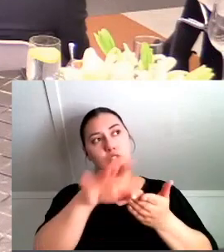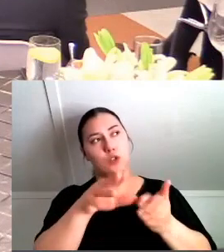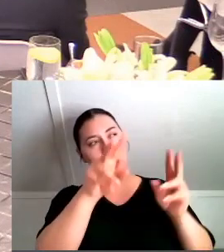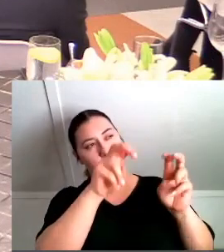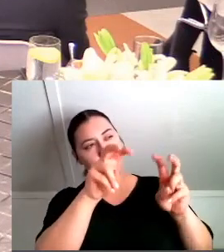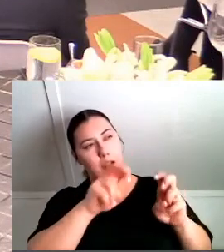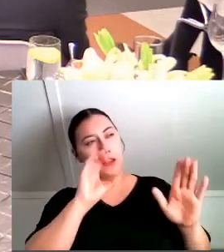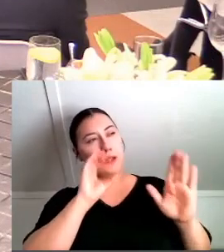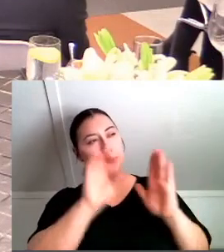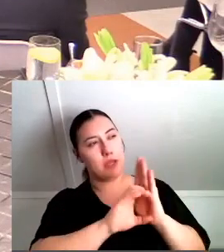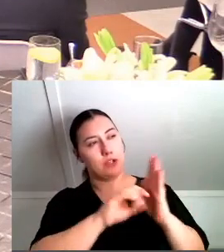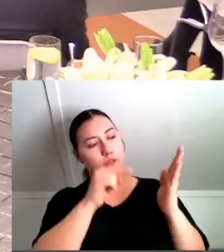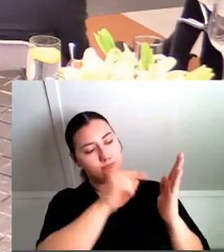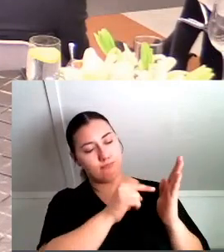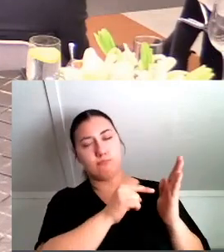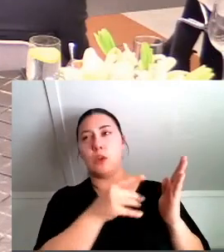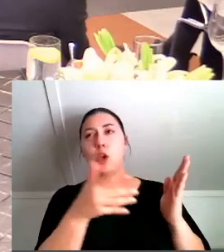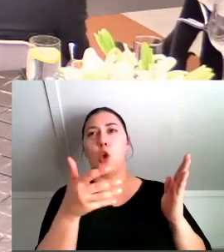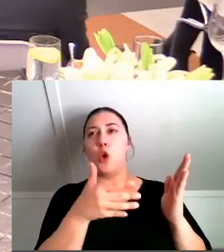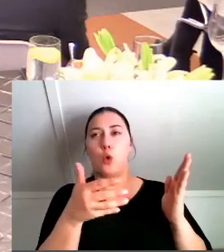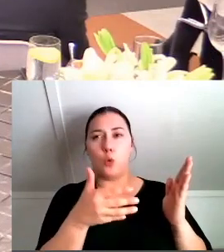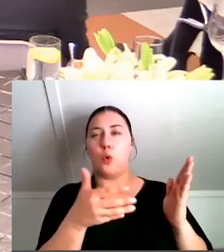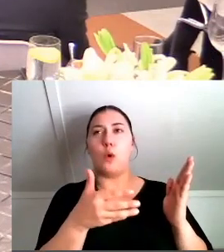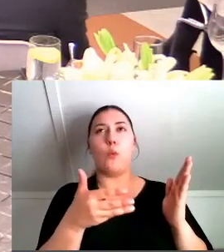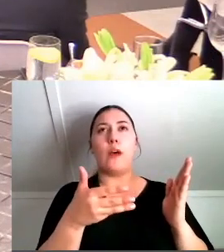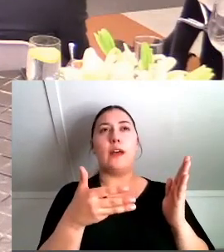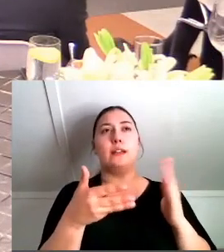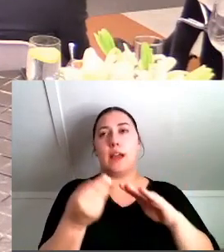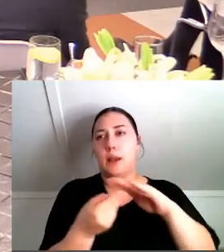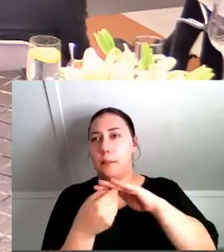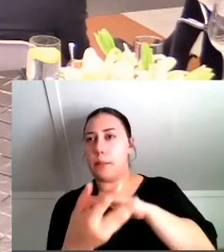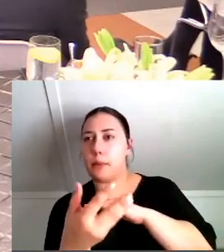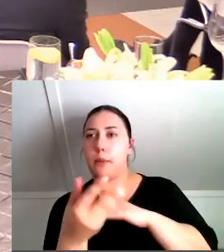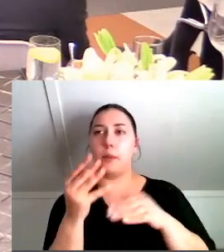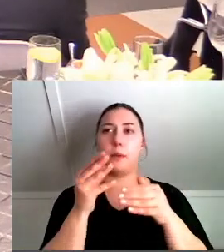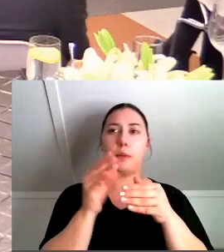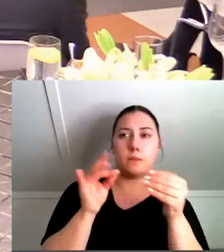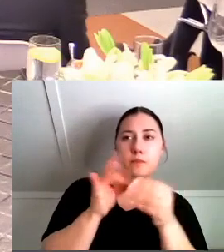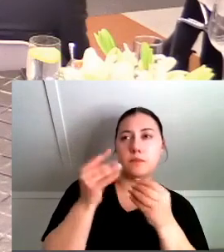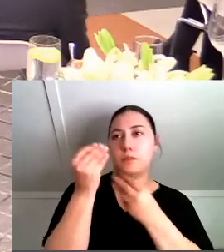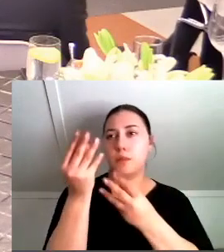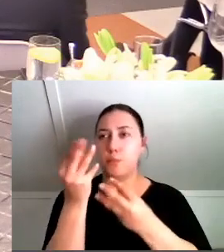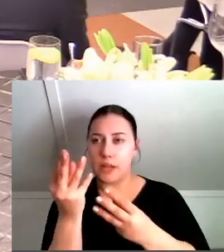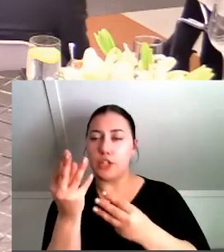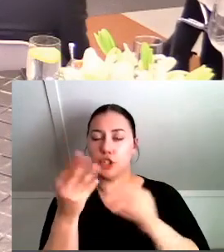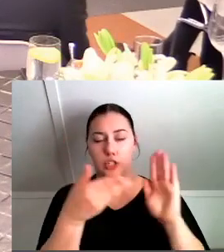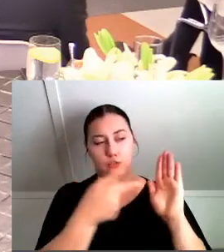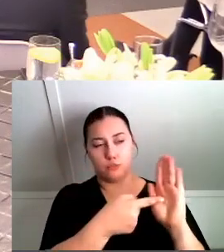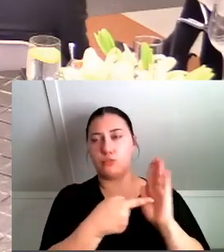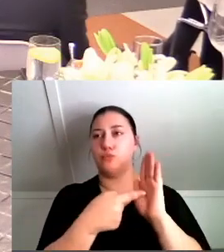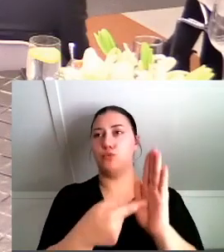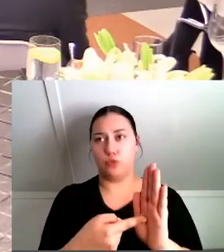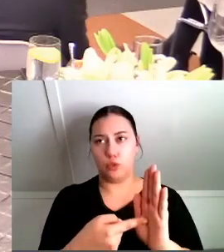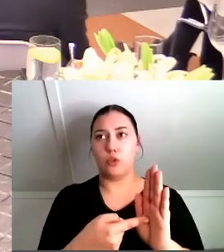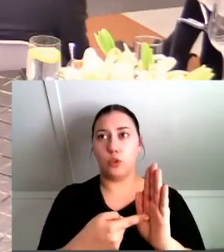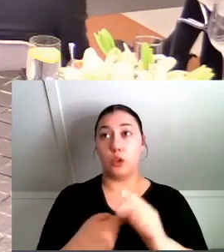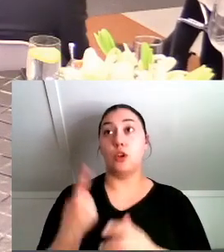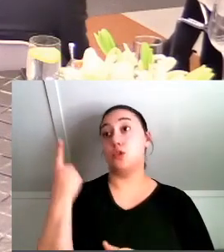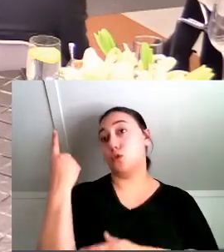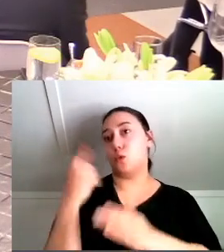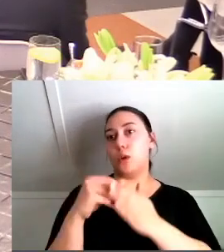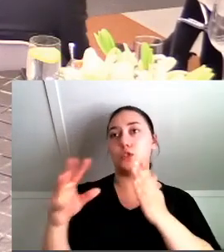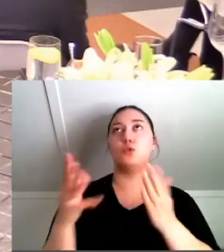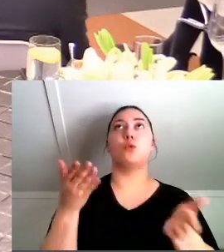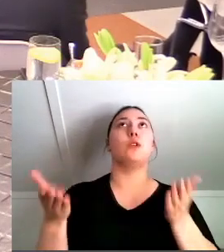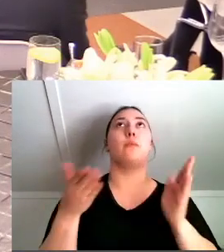photograph an entryway to? Like, what kind of indirect, what kind of historical? So if it was a woman, for instance, she's wearing a dress, one student might do a thing